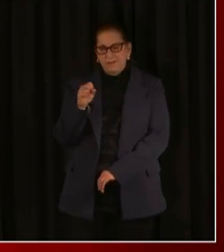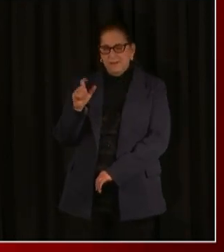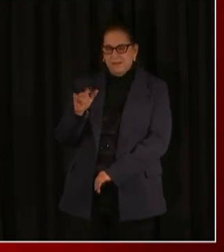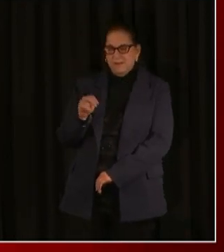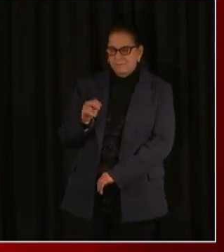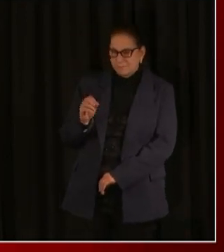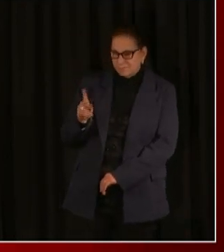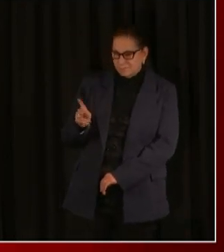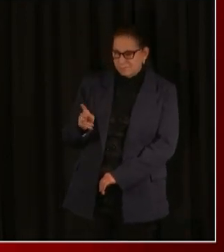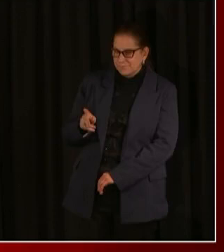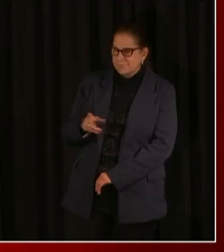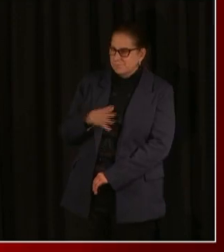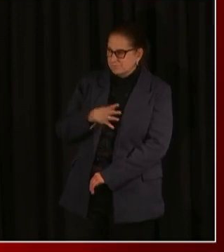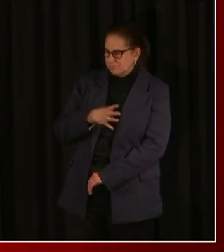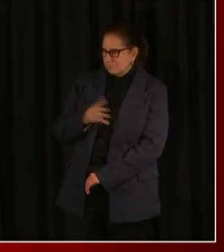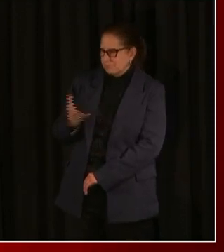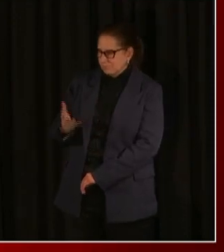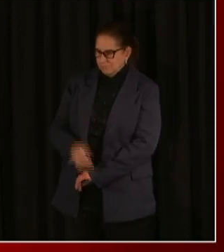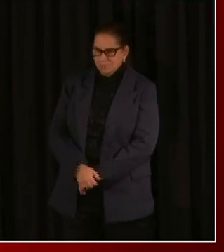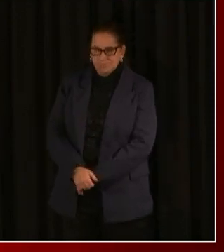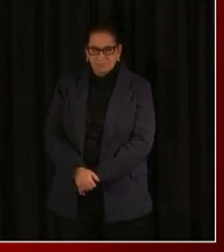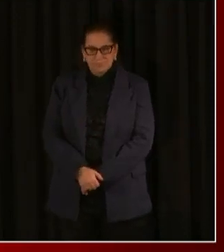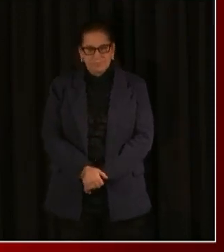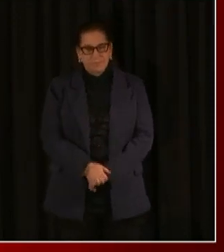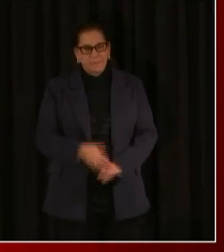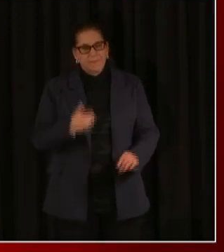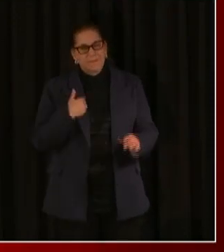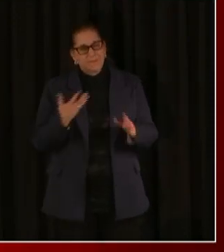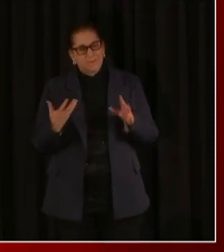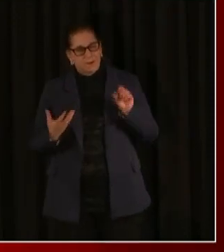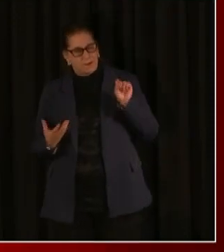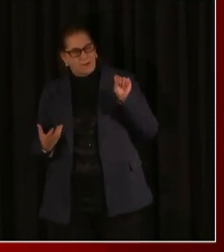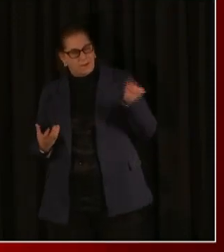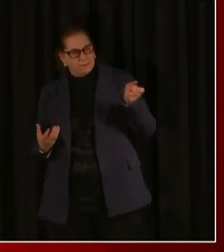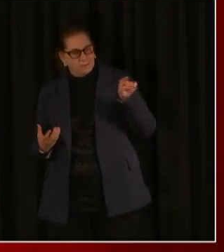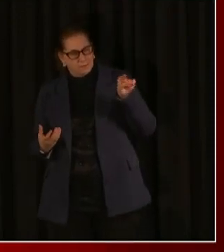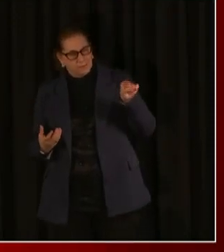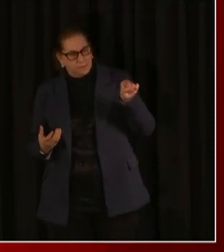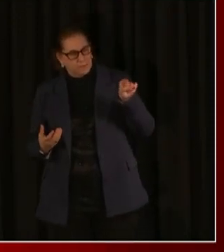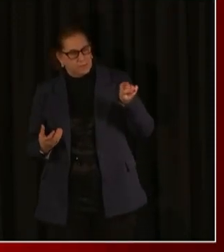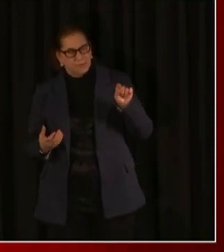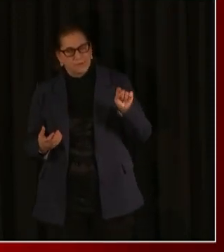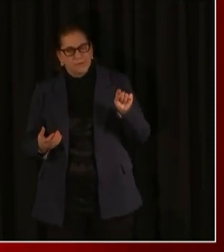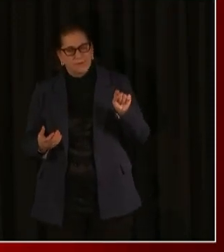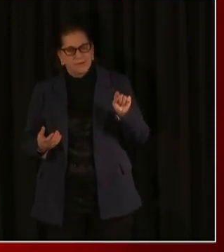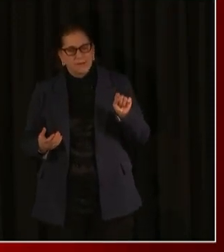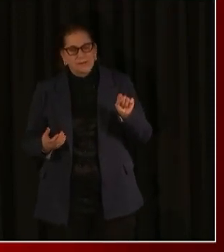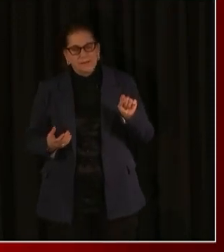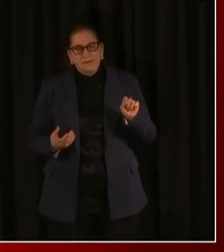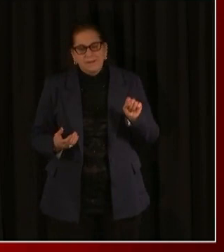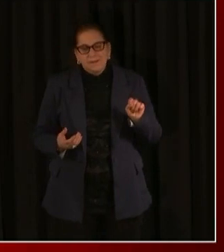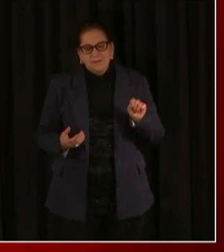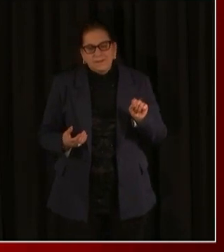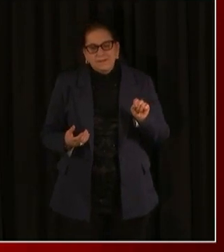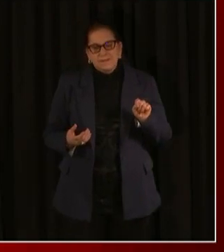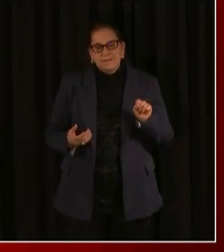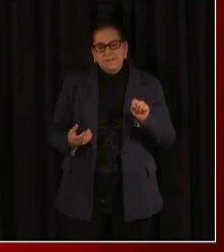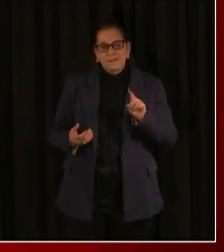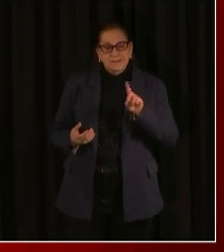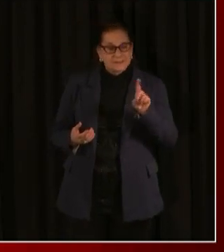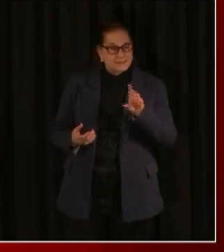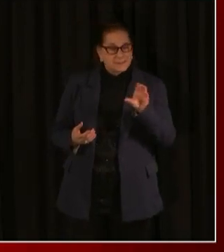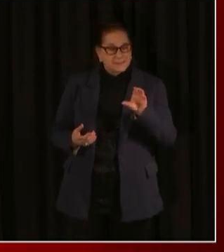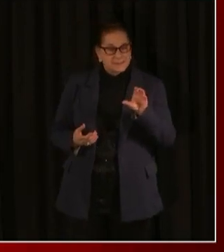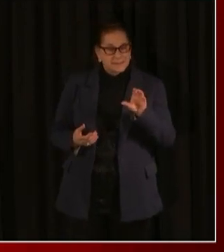Great, thank you very much. I just want to ask you to think about both at the DC